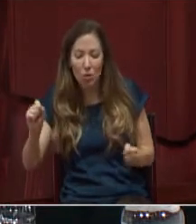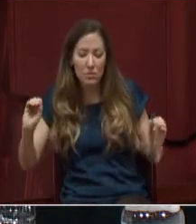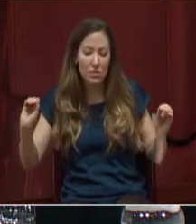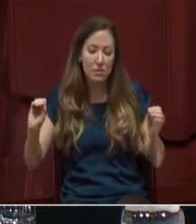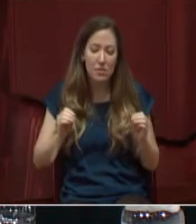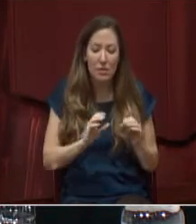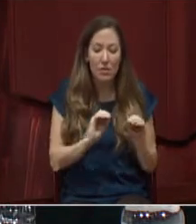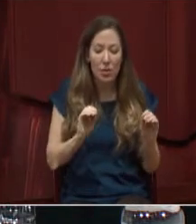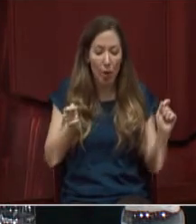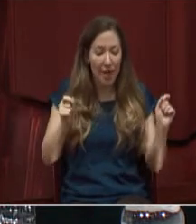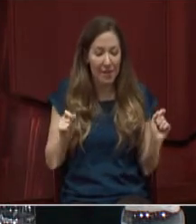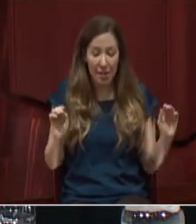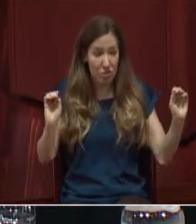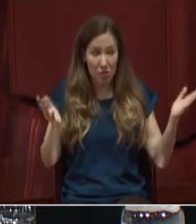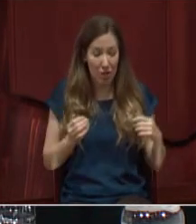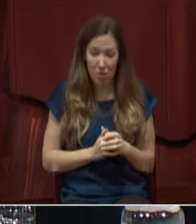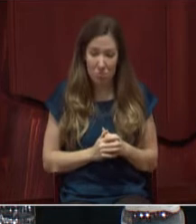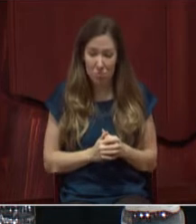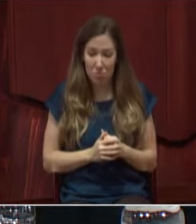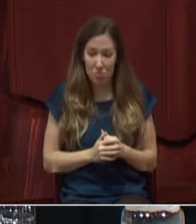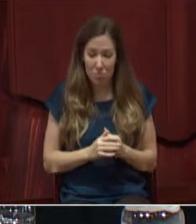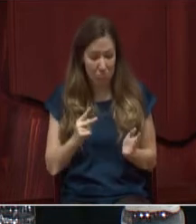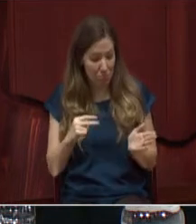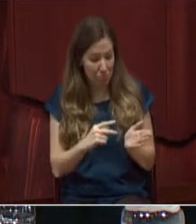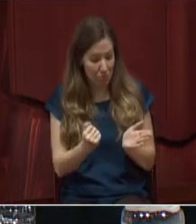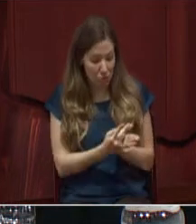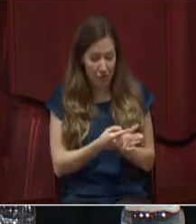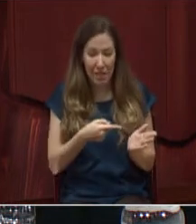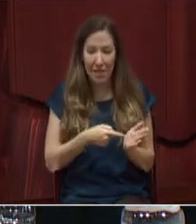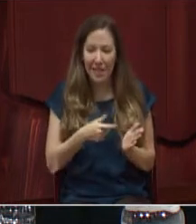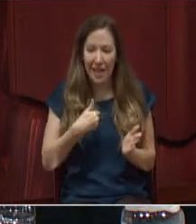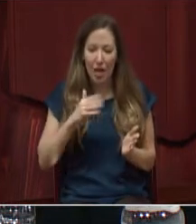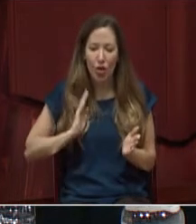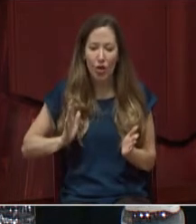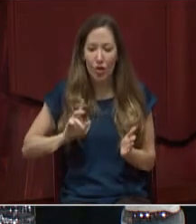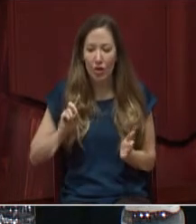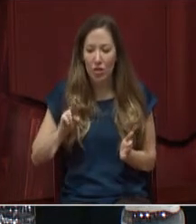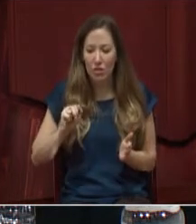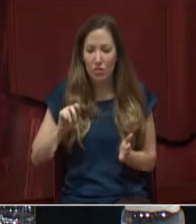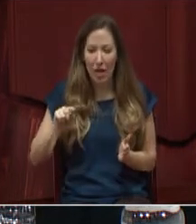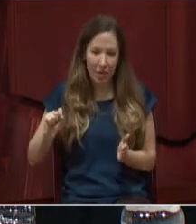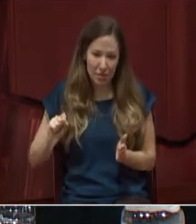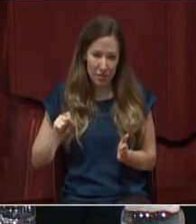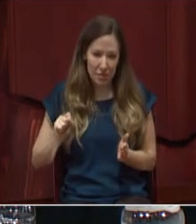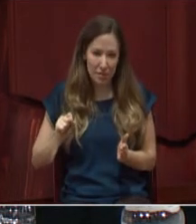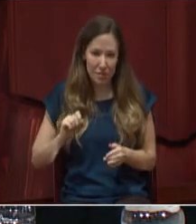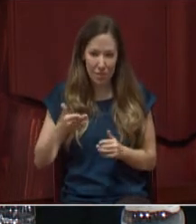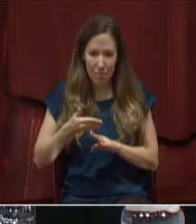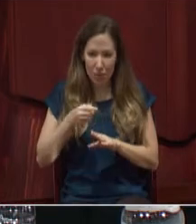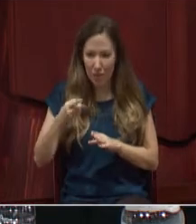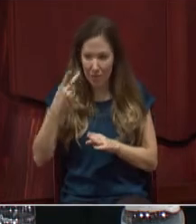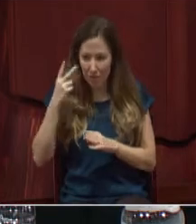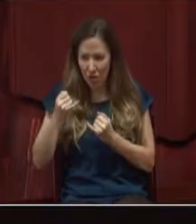no modifications, and it was because he had earlier drafts presented to him before he got the final draft. Clean copy